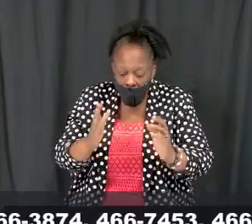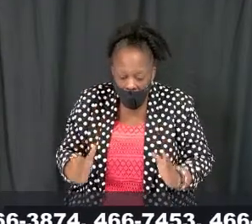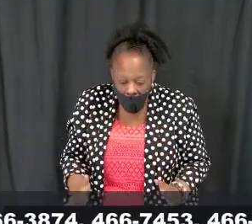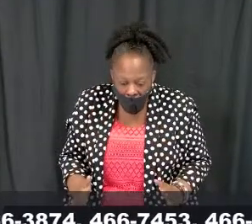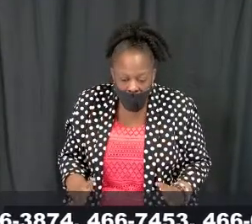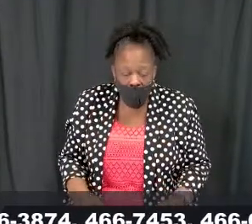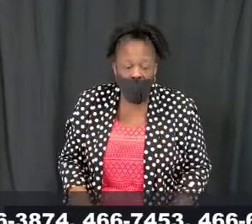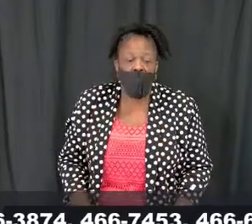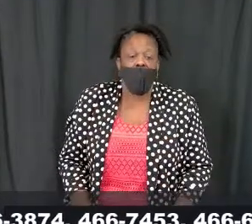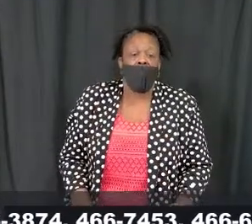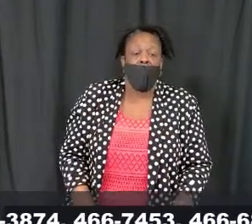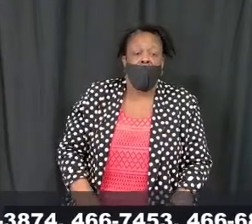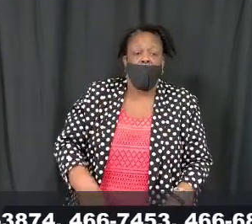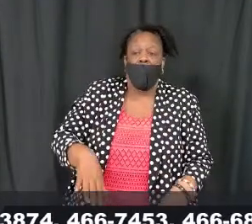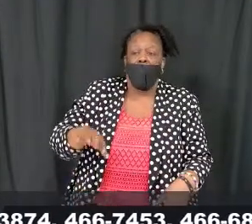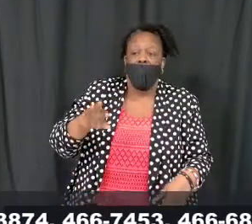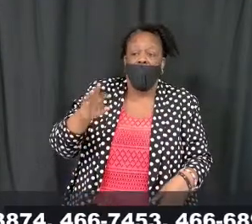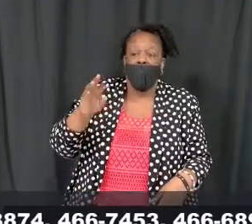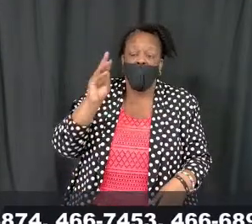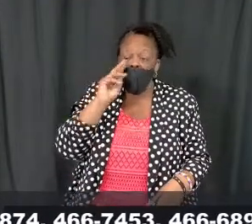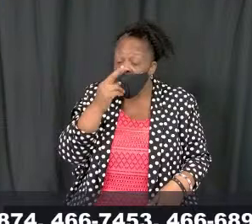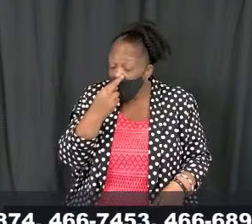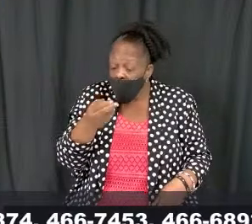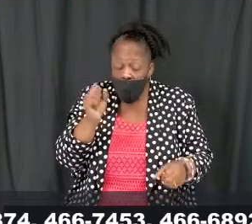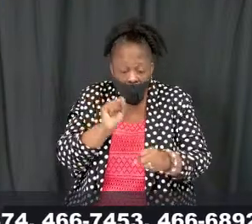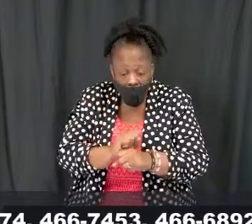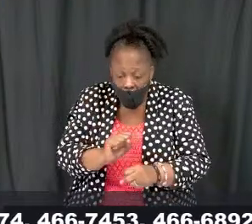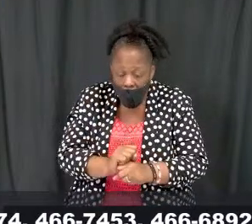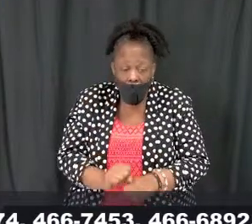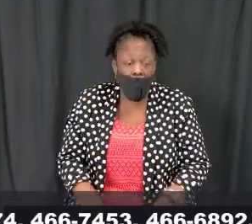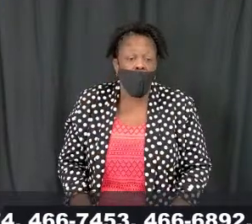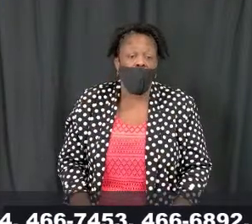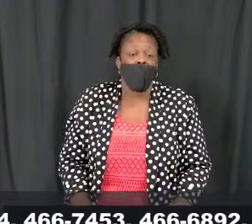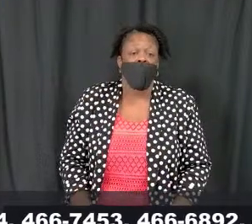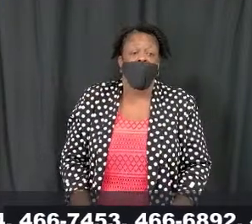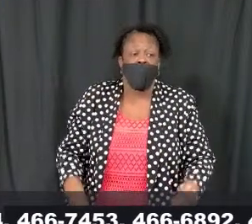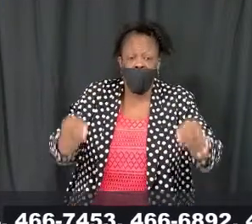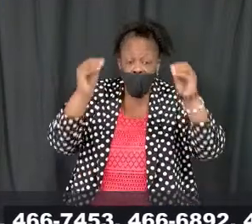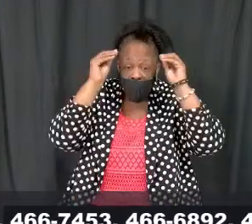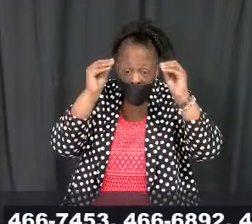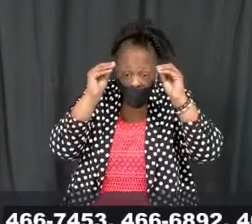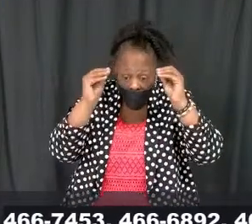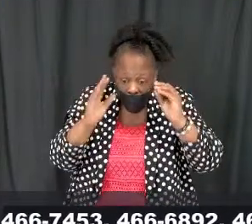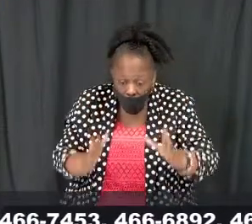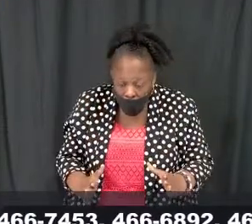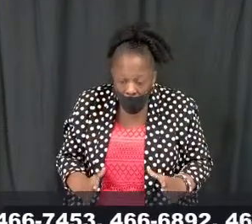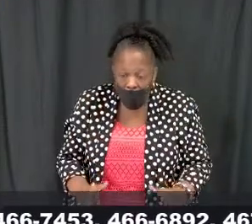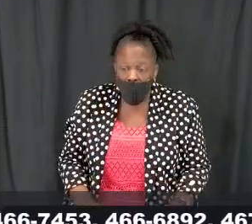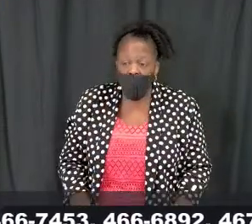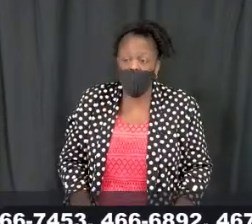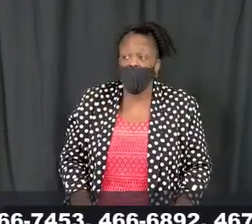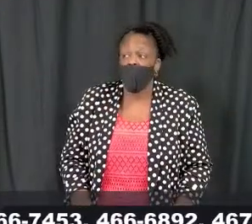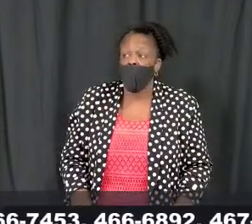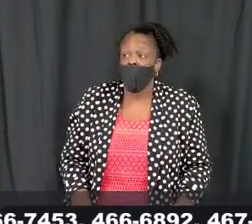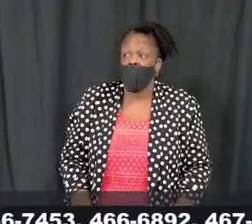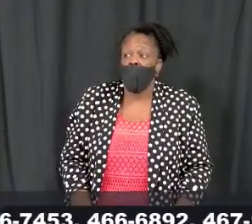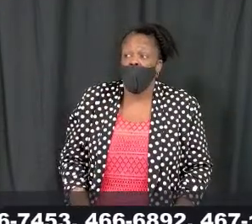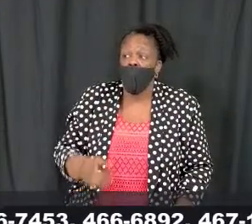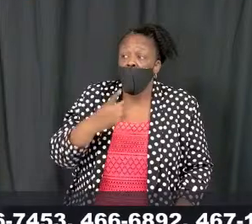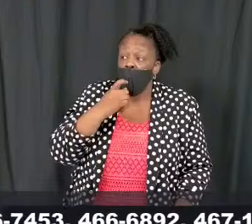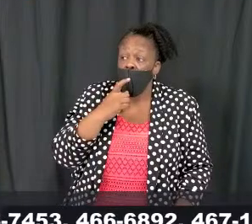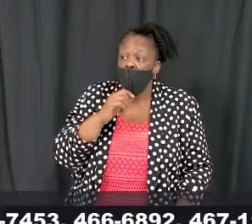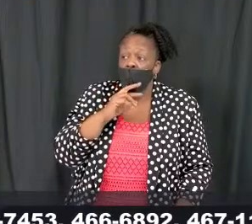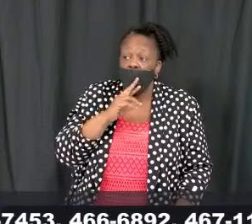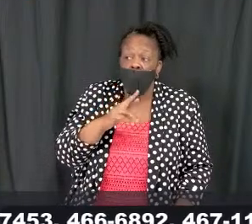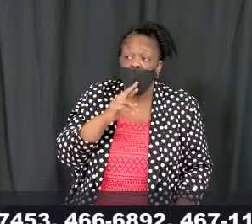tourism industry who tested positive. Teachers who we put in charge of our kids who are not eligible to